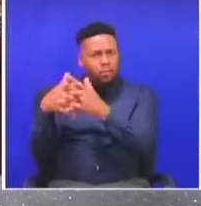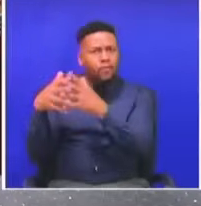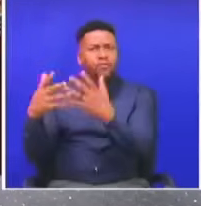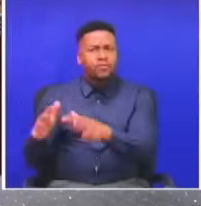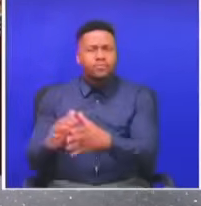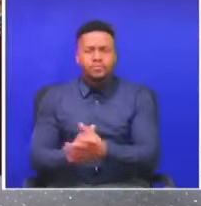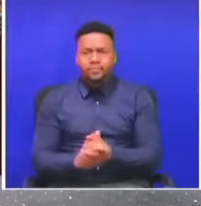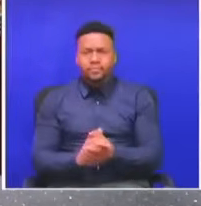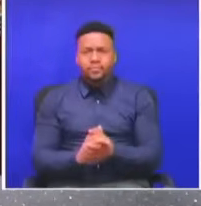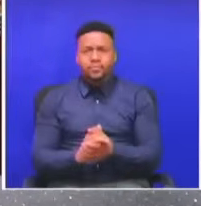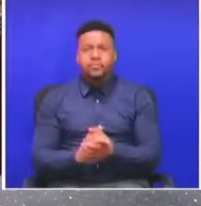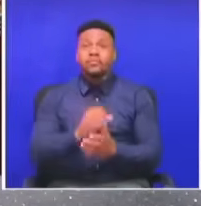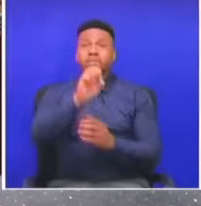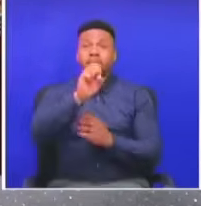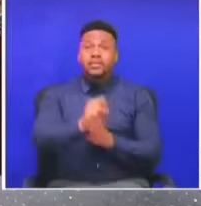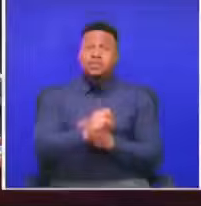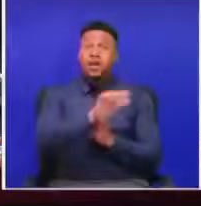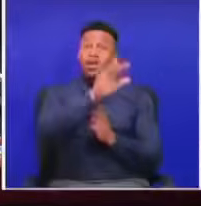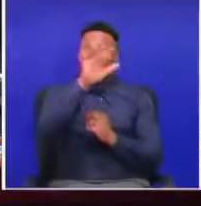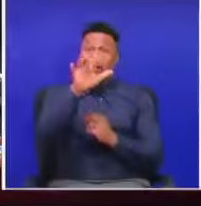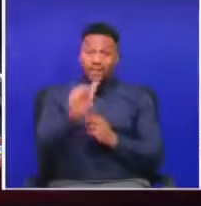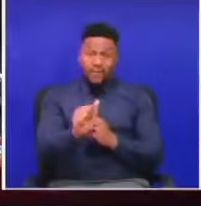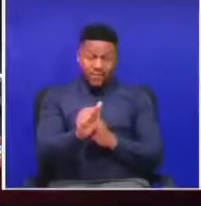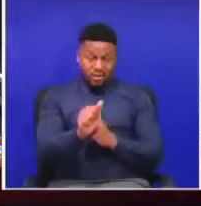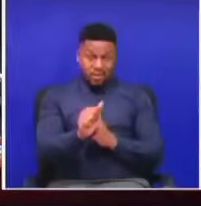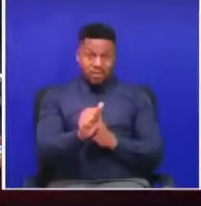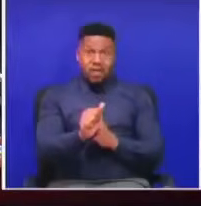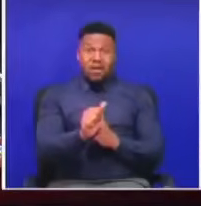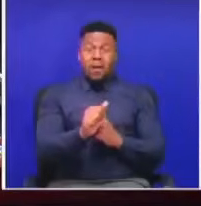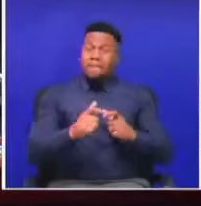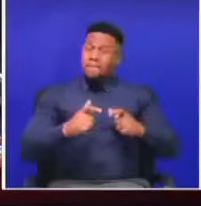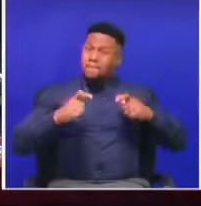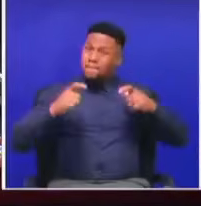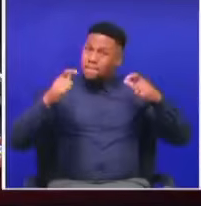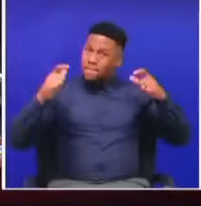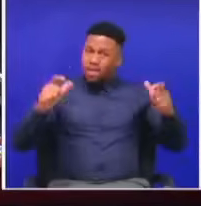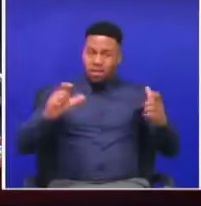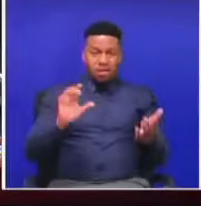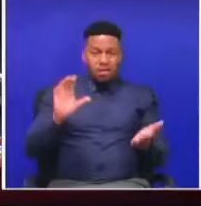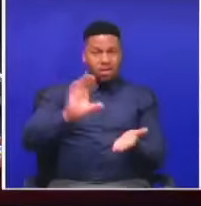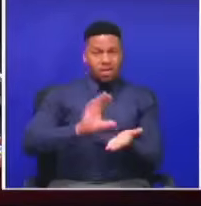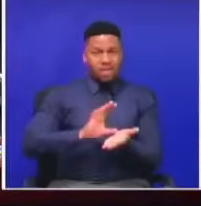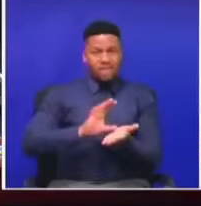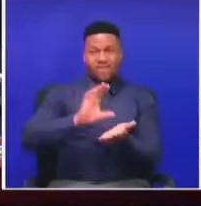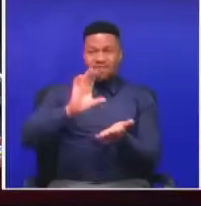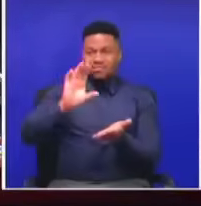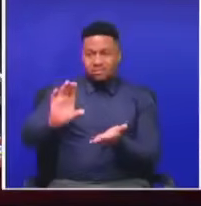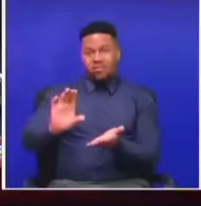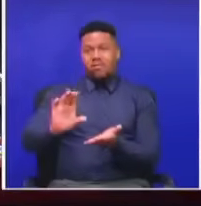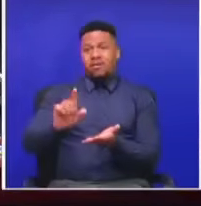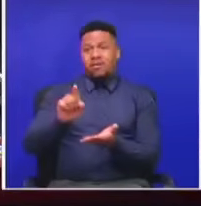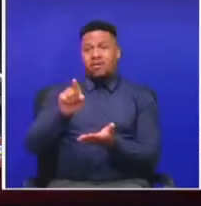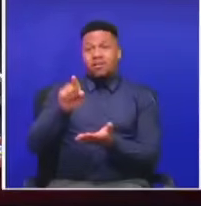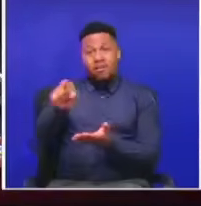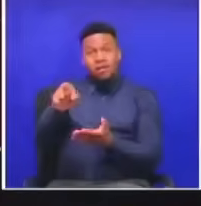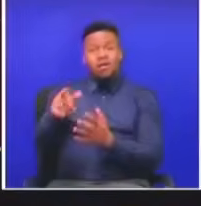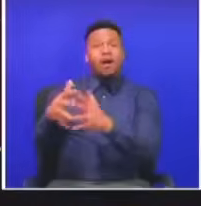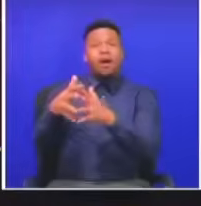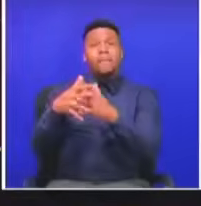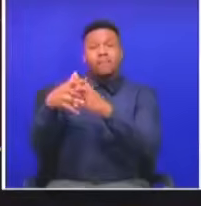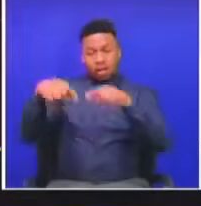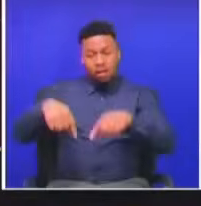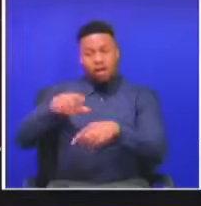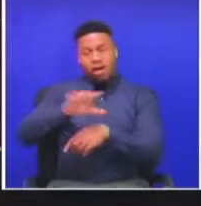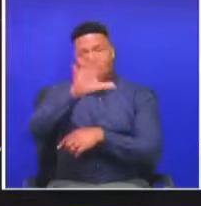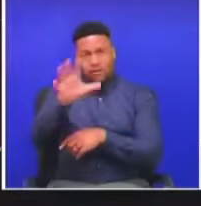is the biggest investor from the African continent into the United States, with